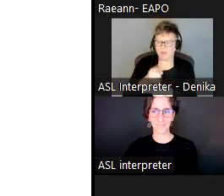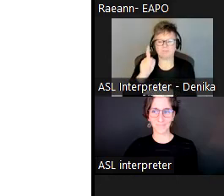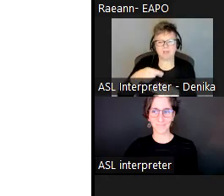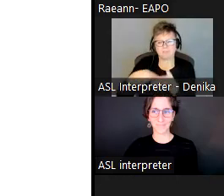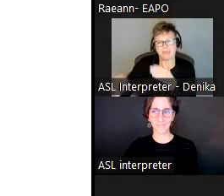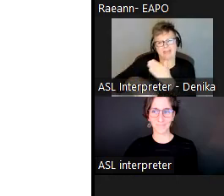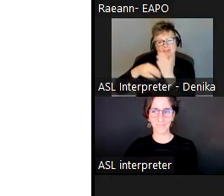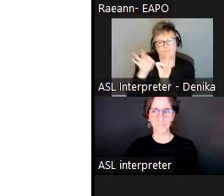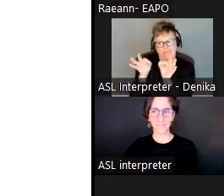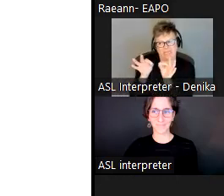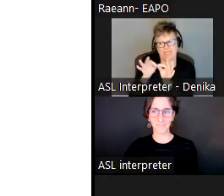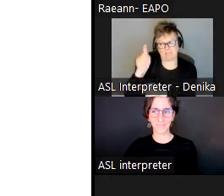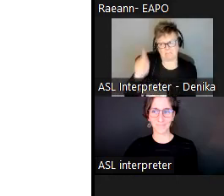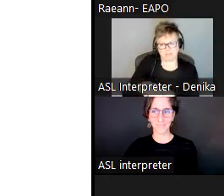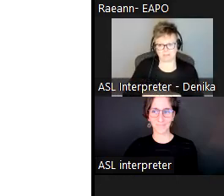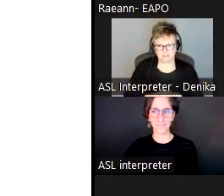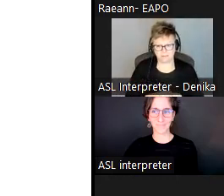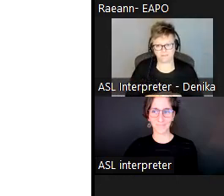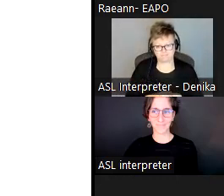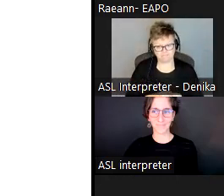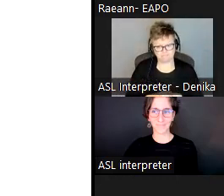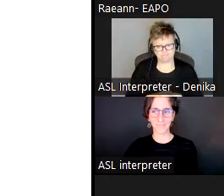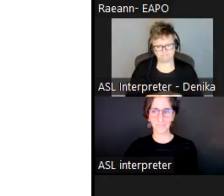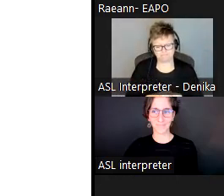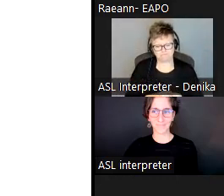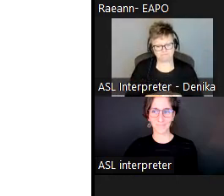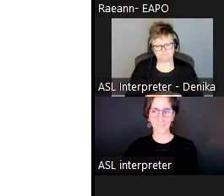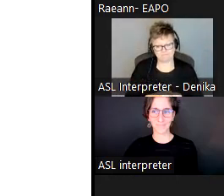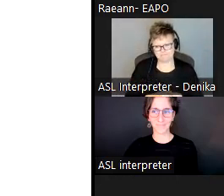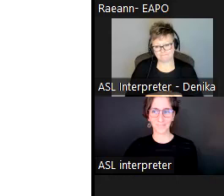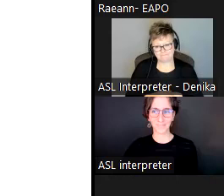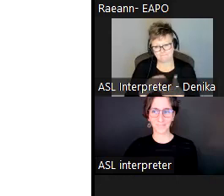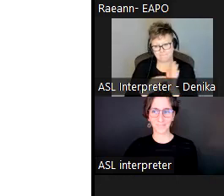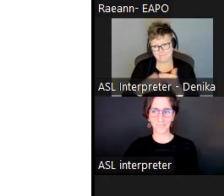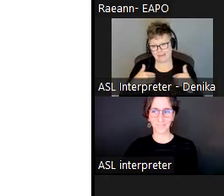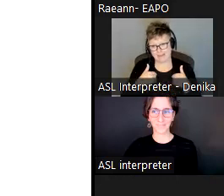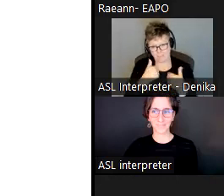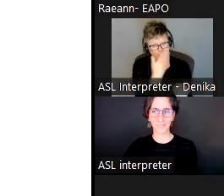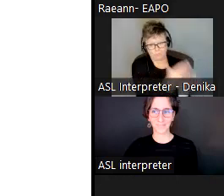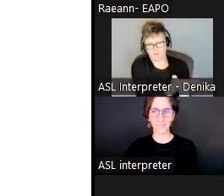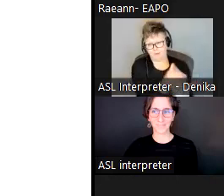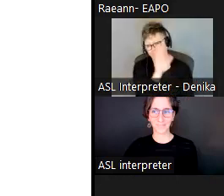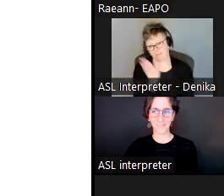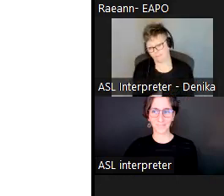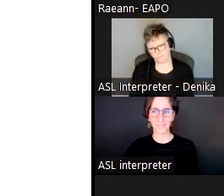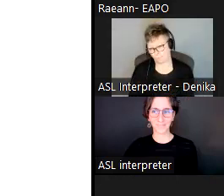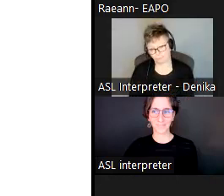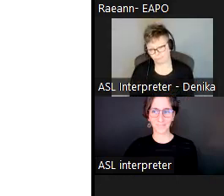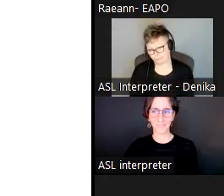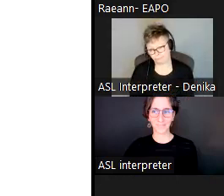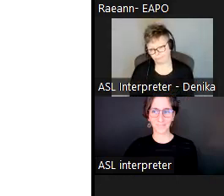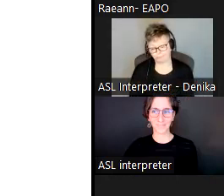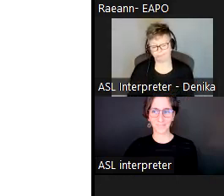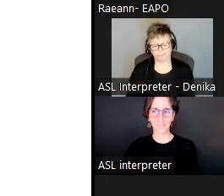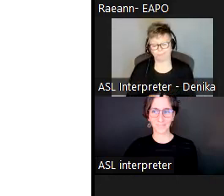You need to pay an extra fee. And they never get the animal. Often people will purchase